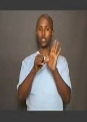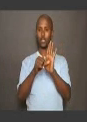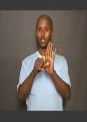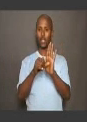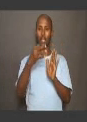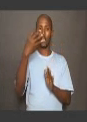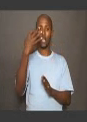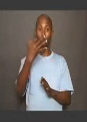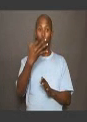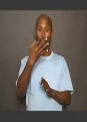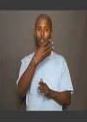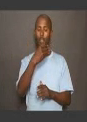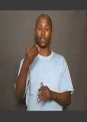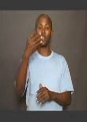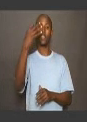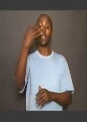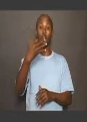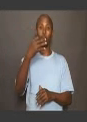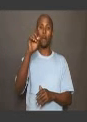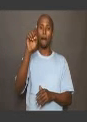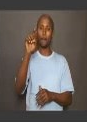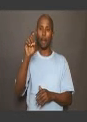F and F prime.